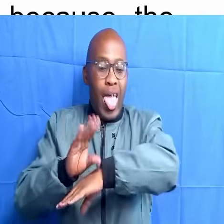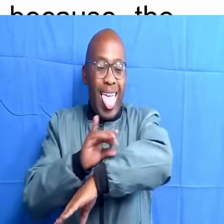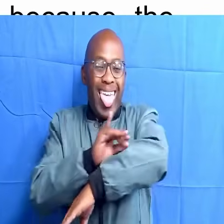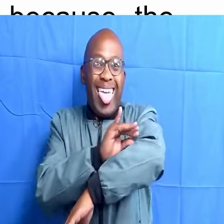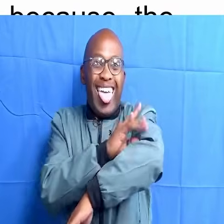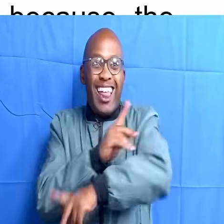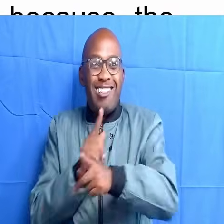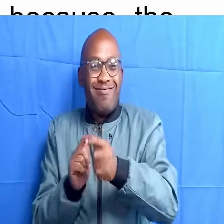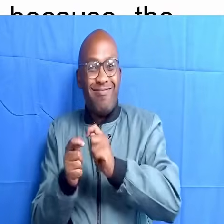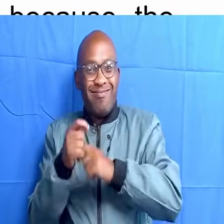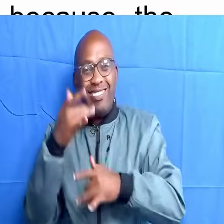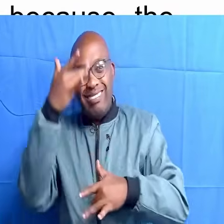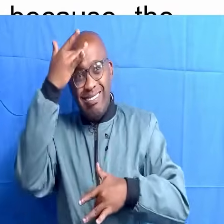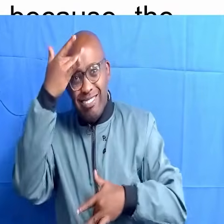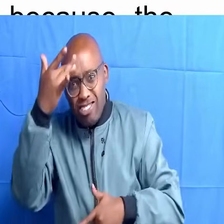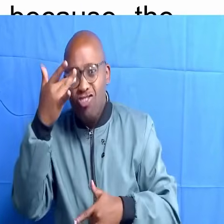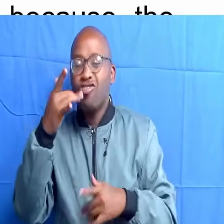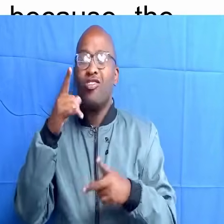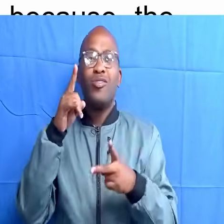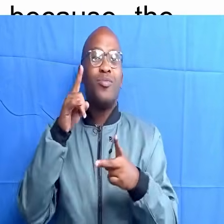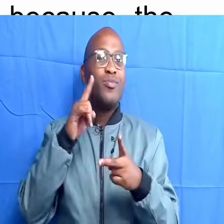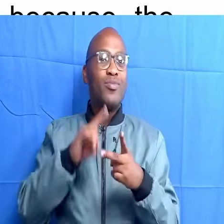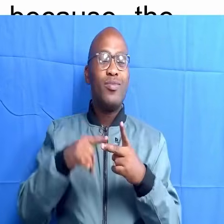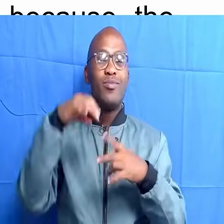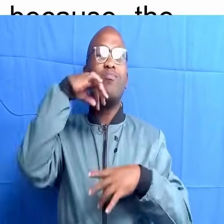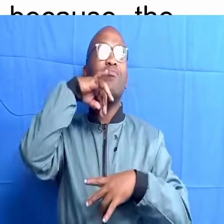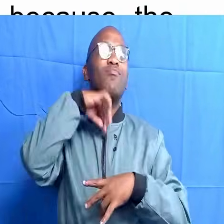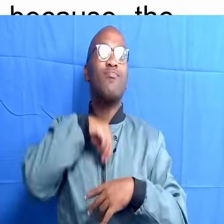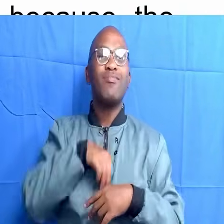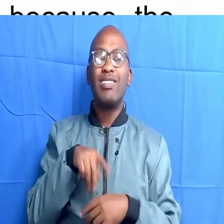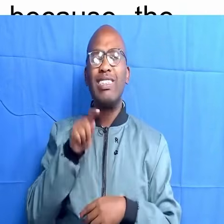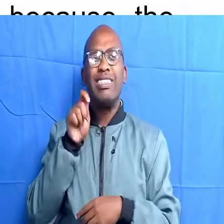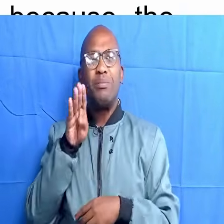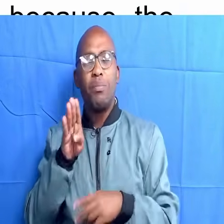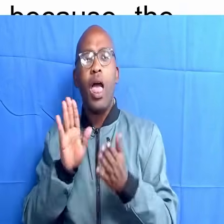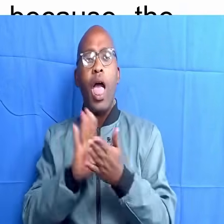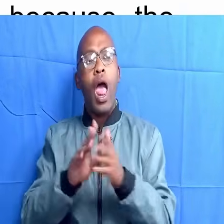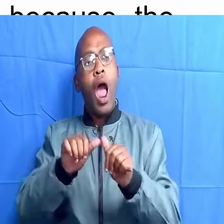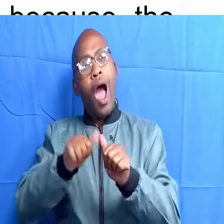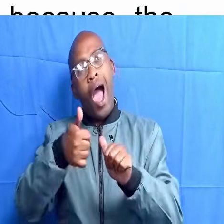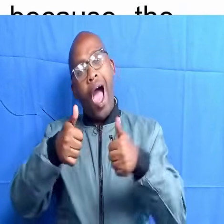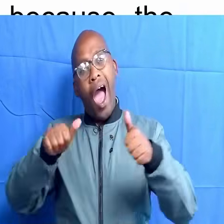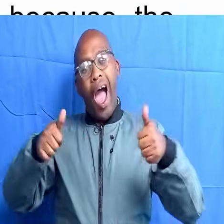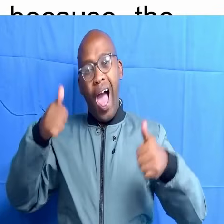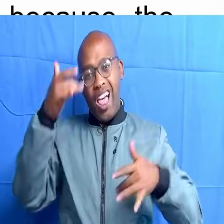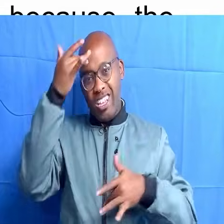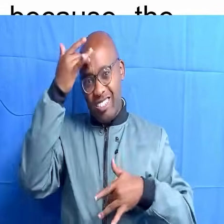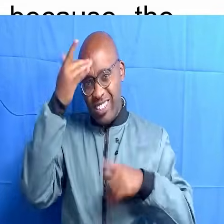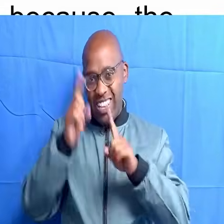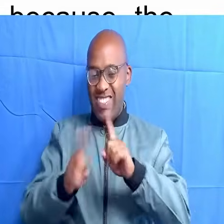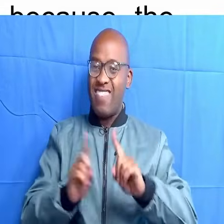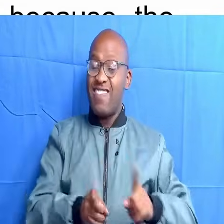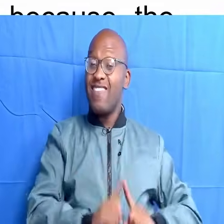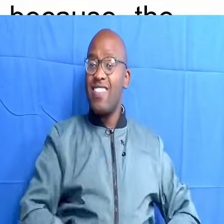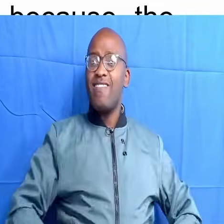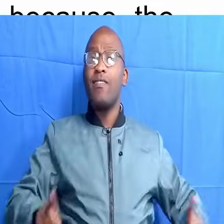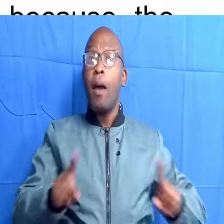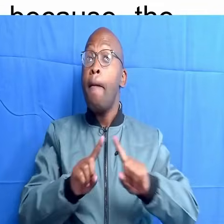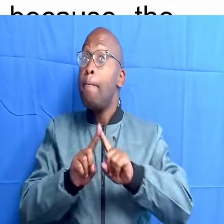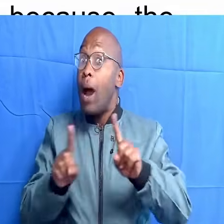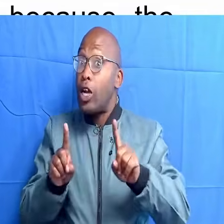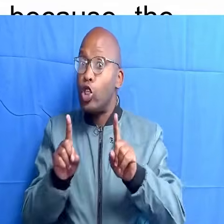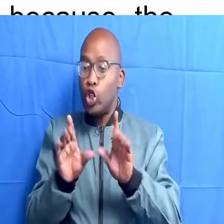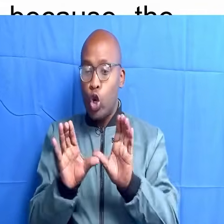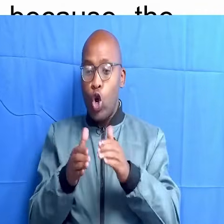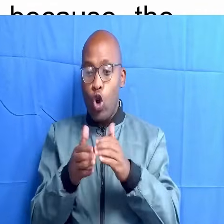the civilians. The chemical warfare resulted in unintended consequences. It made